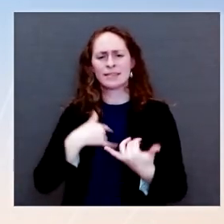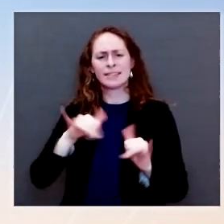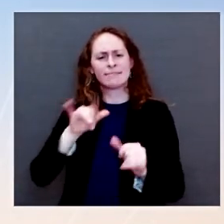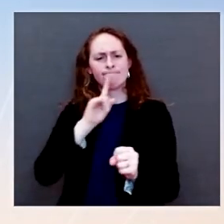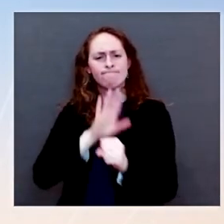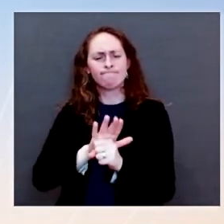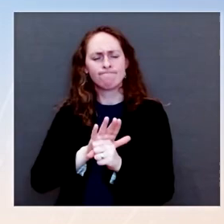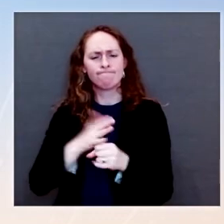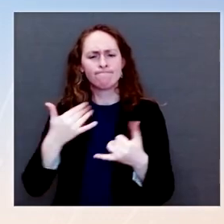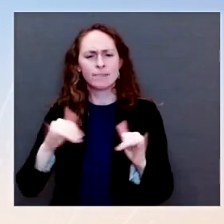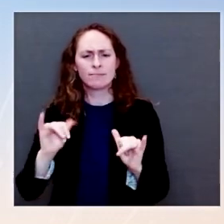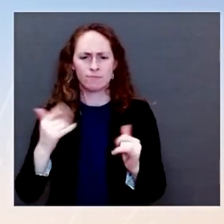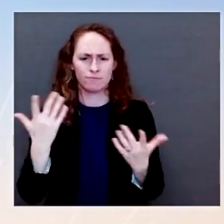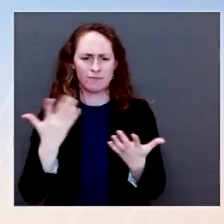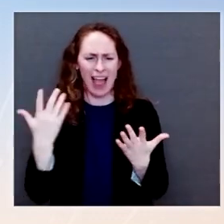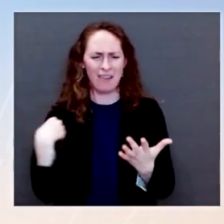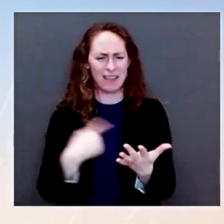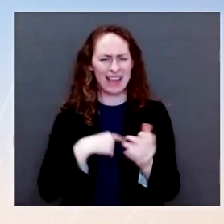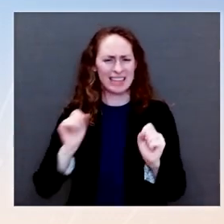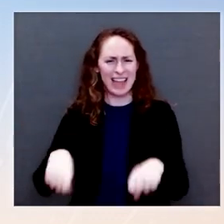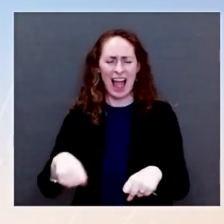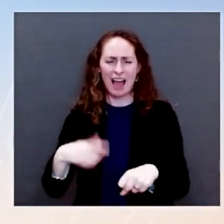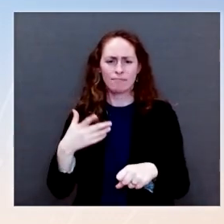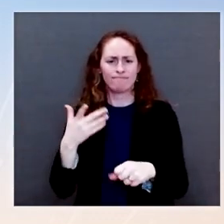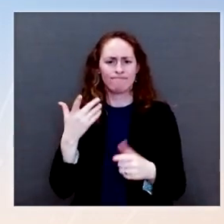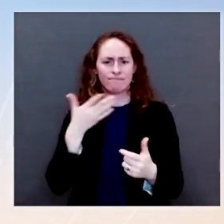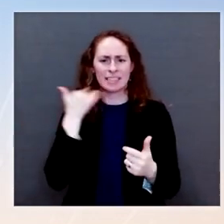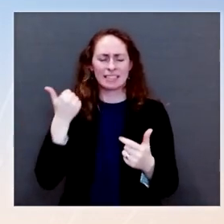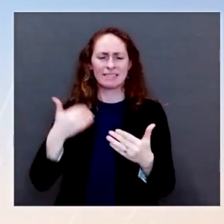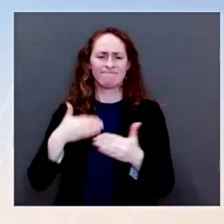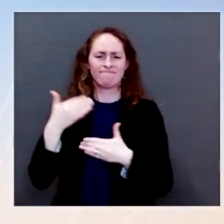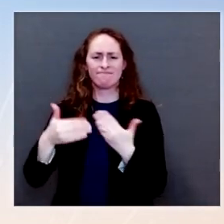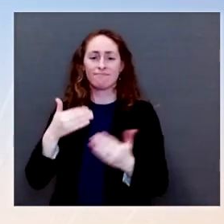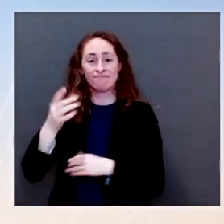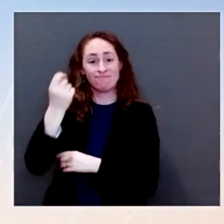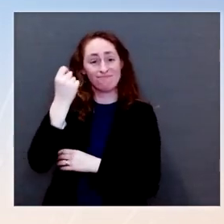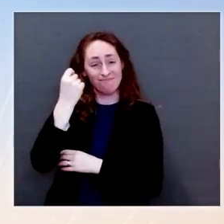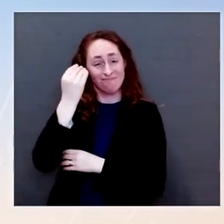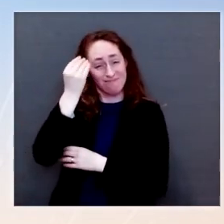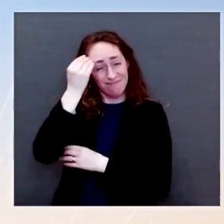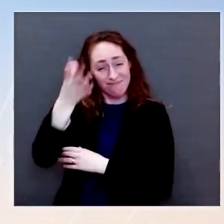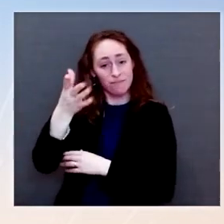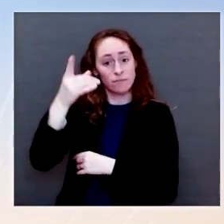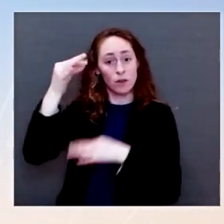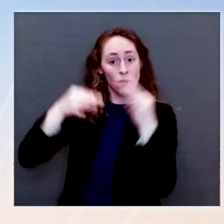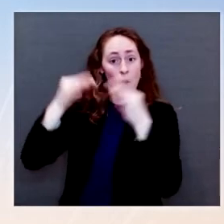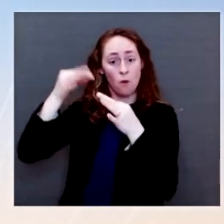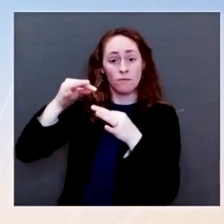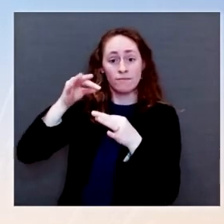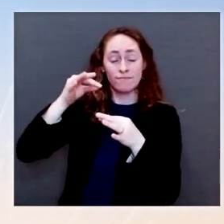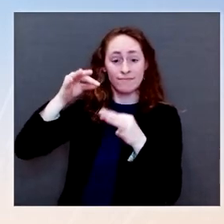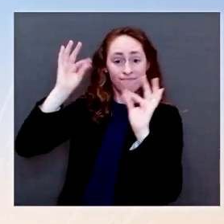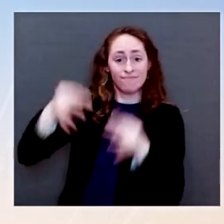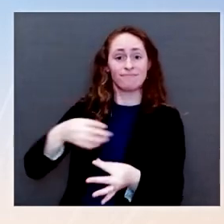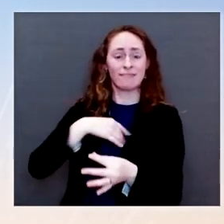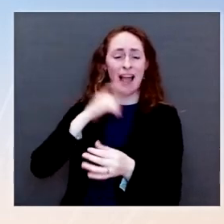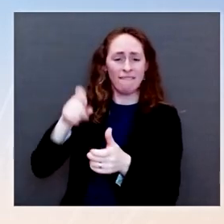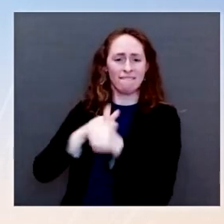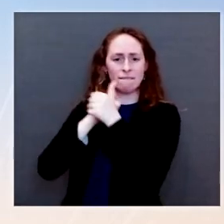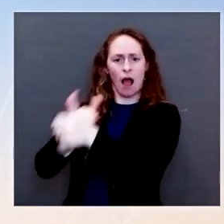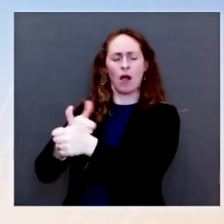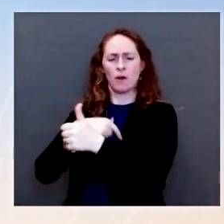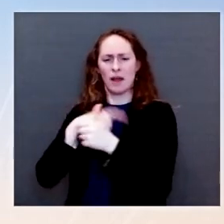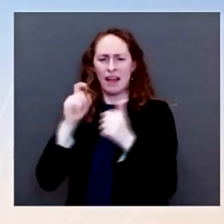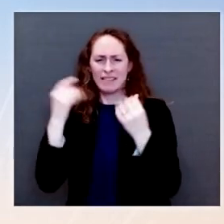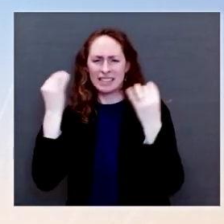take steps to ensure that there are that we are injecting additional humanitarian considerations and providing the assistance that